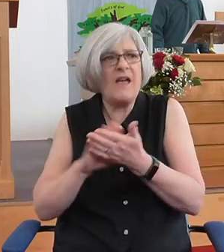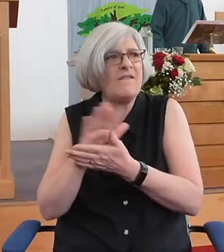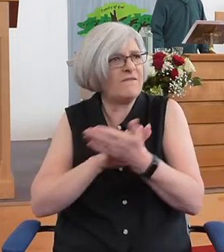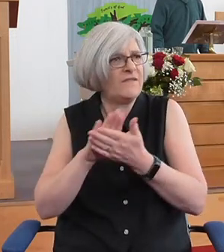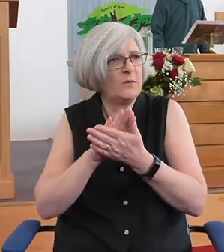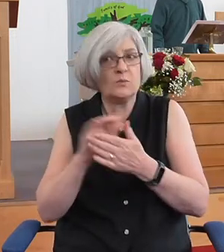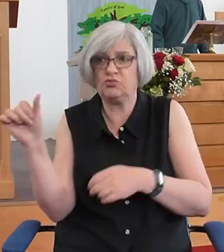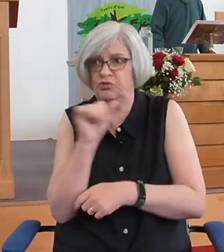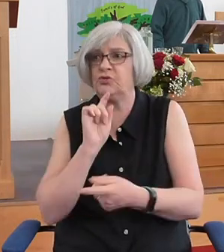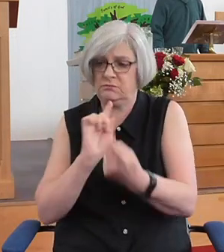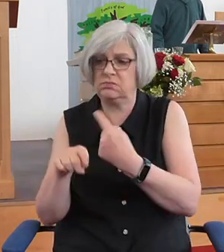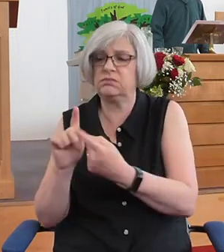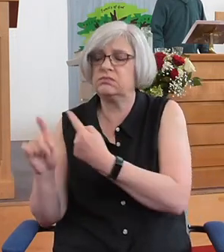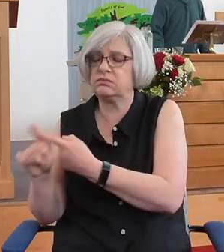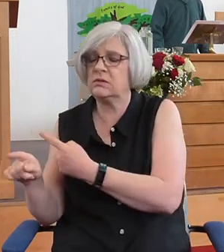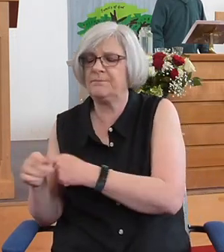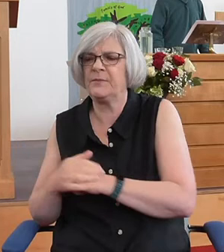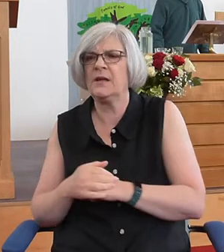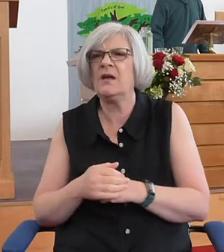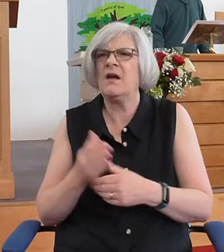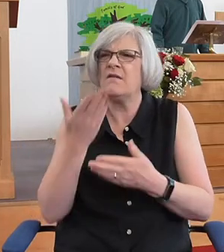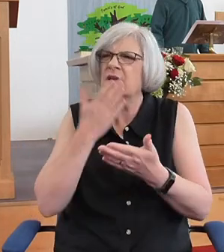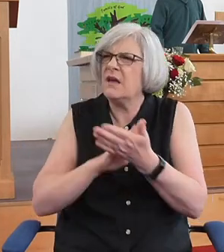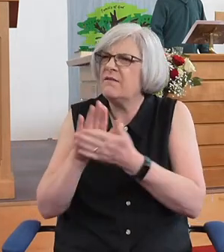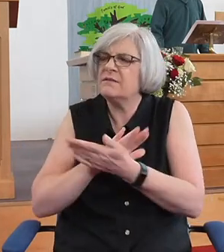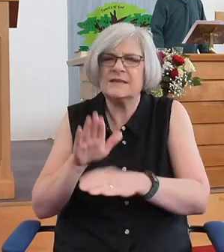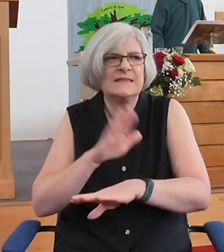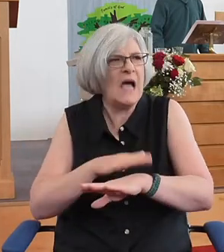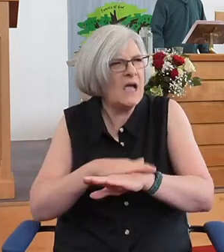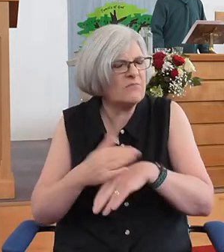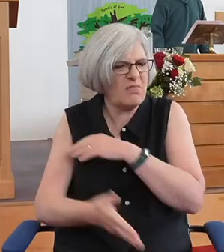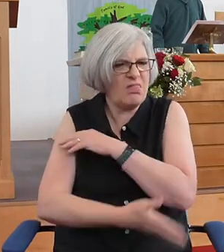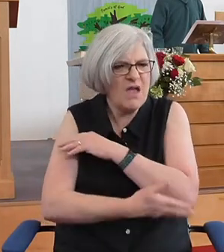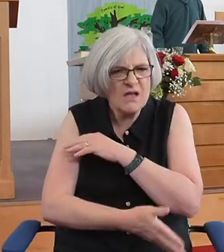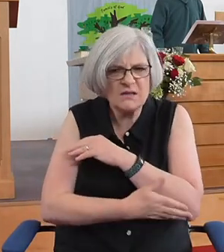Forgive us for those moments when we've been lazy and thoughtless.